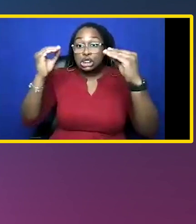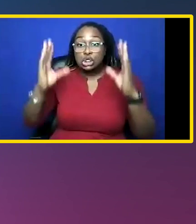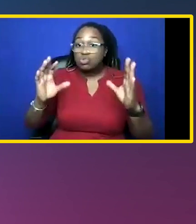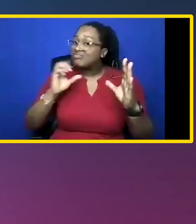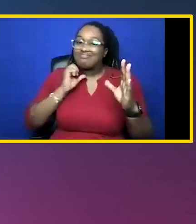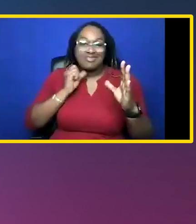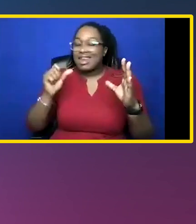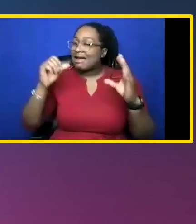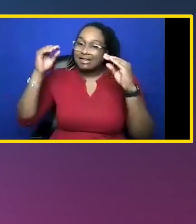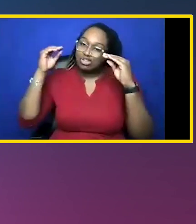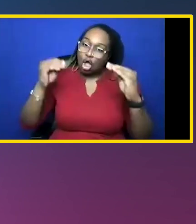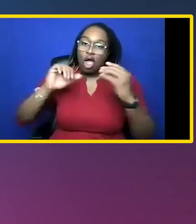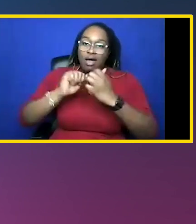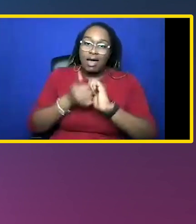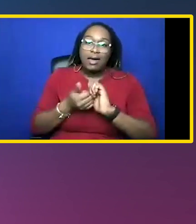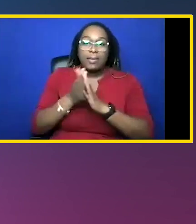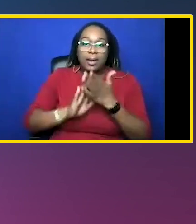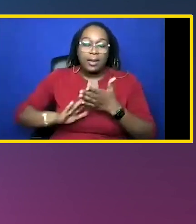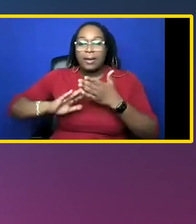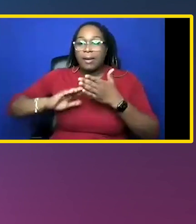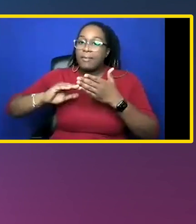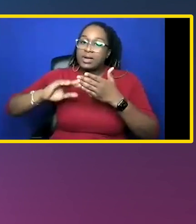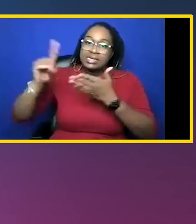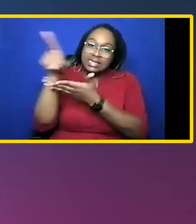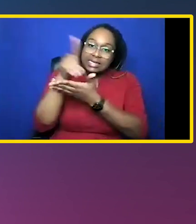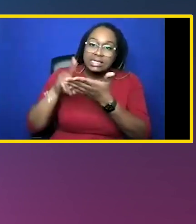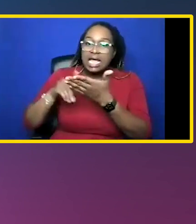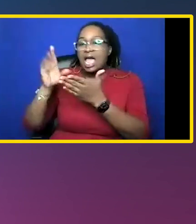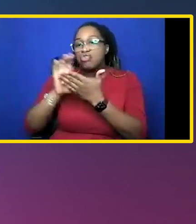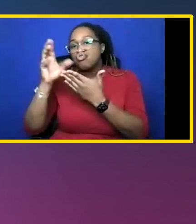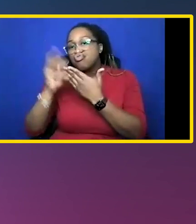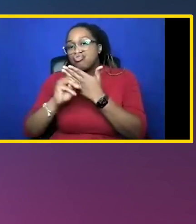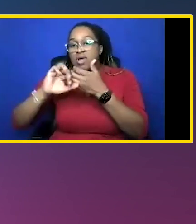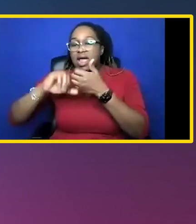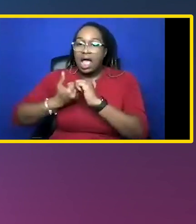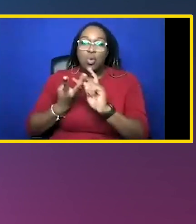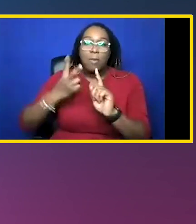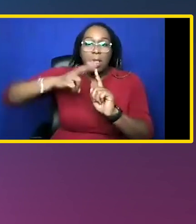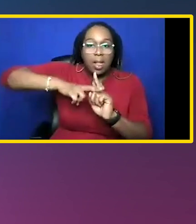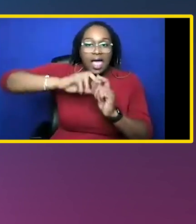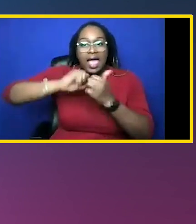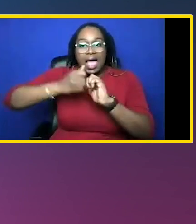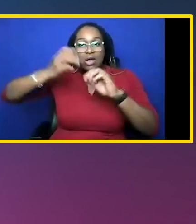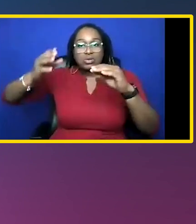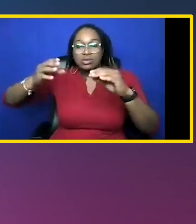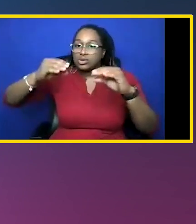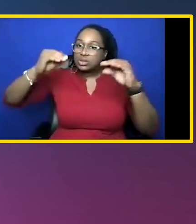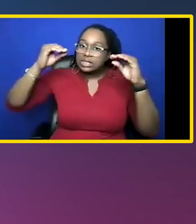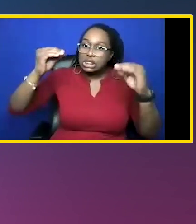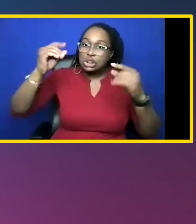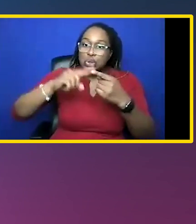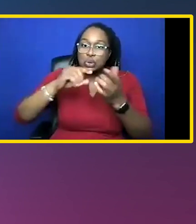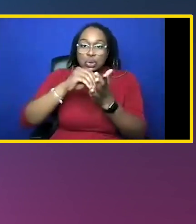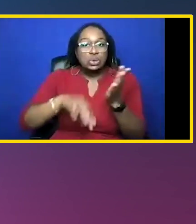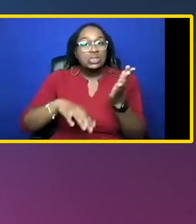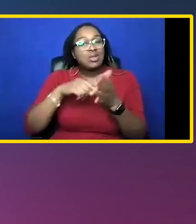be instructional designers. They're not taught how to design the curriculum, how to implement it, how to deliver it to students. So there are a